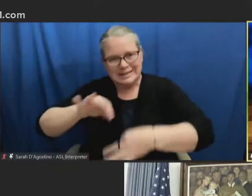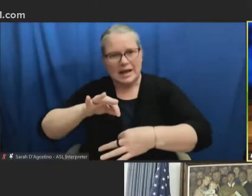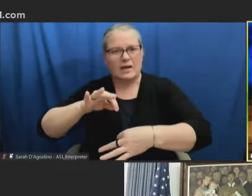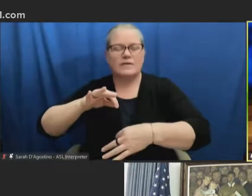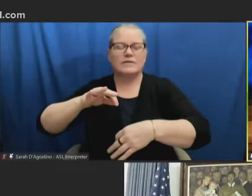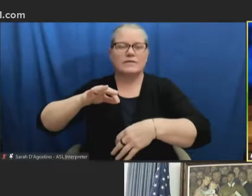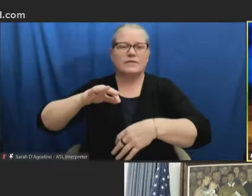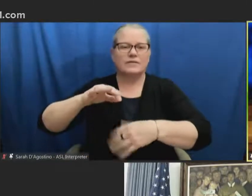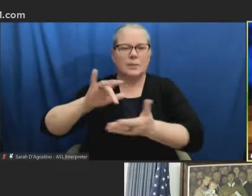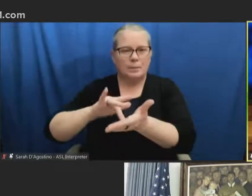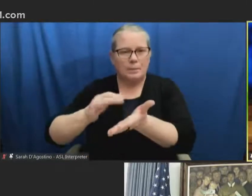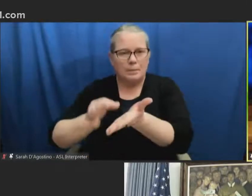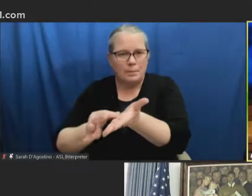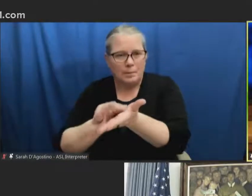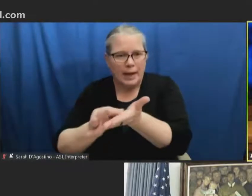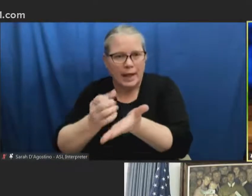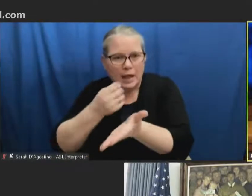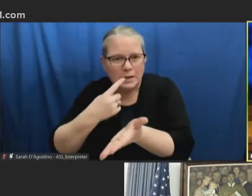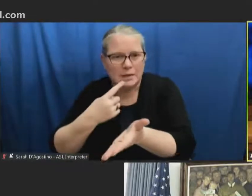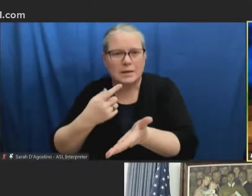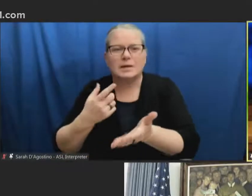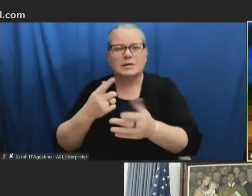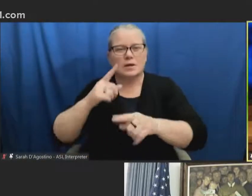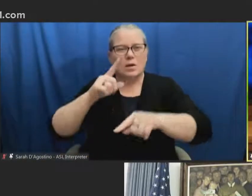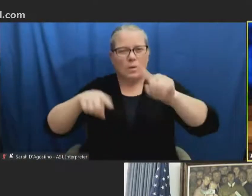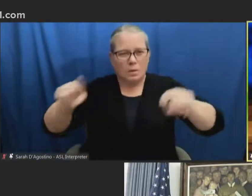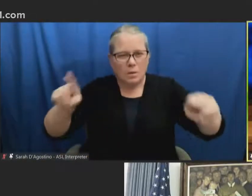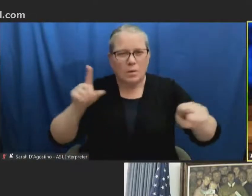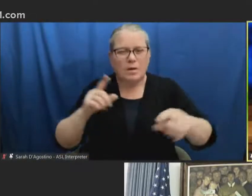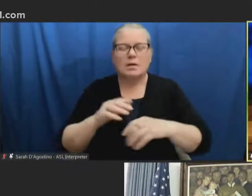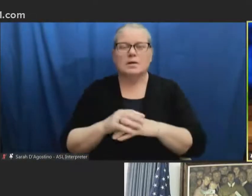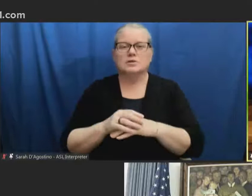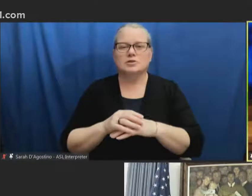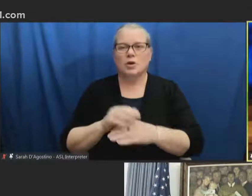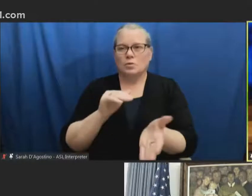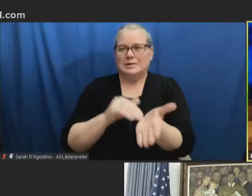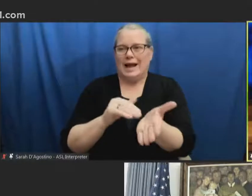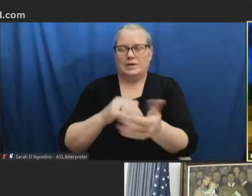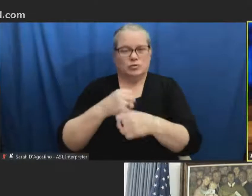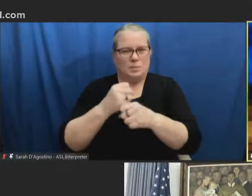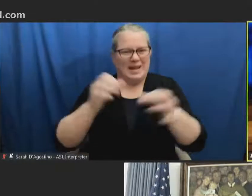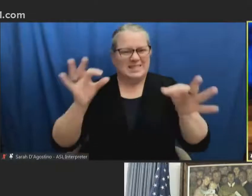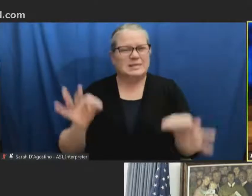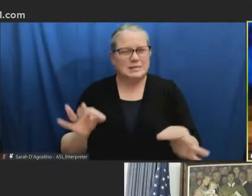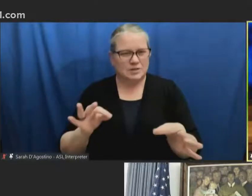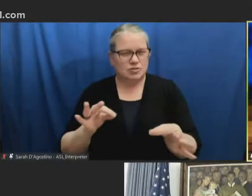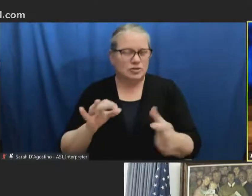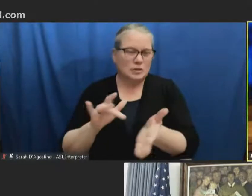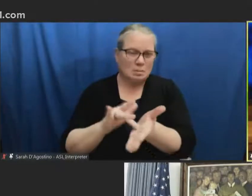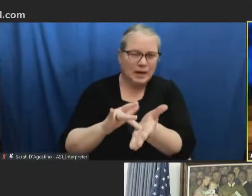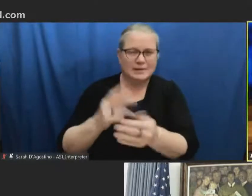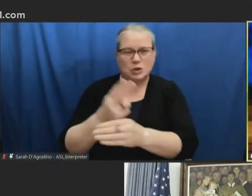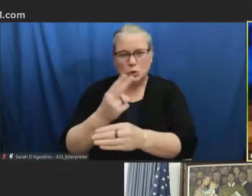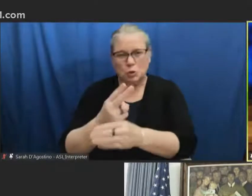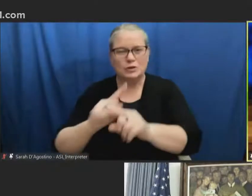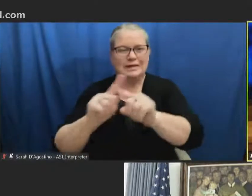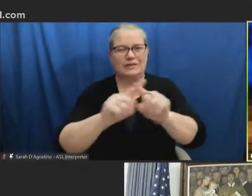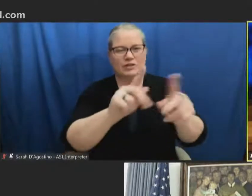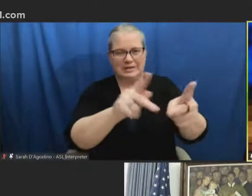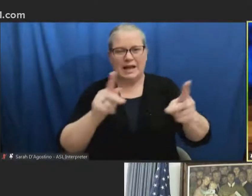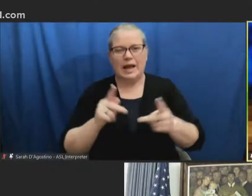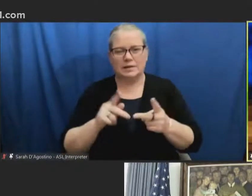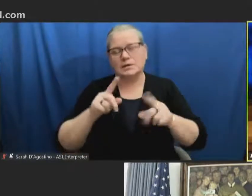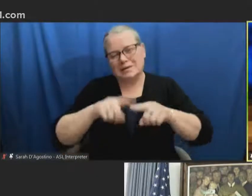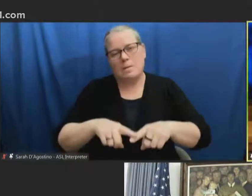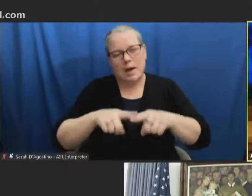well. So, providers are making decisions to use these drugs in different settings based on drug-drug interactions and just the